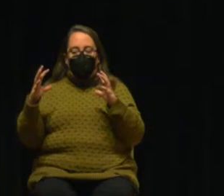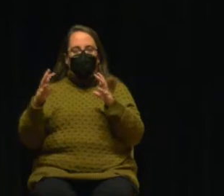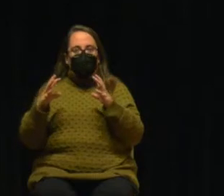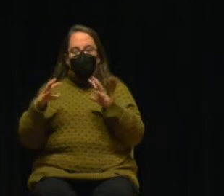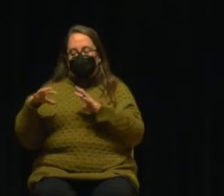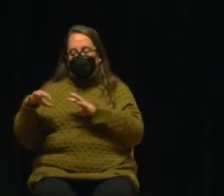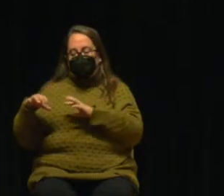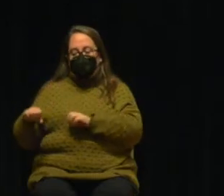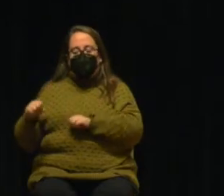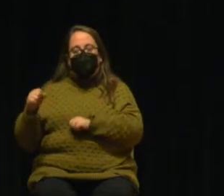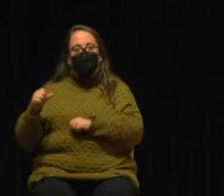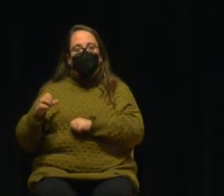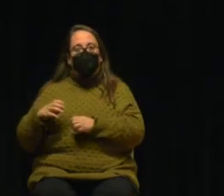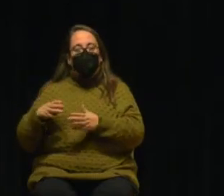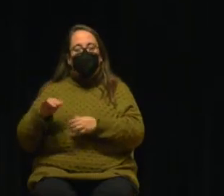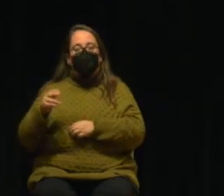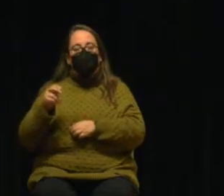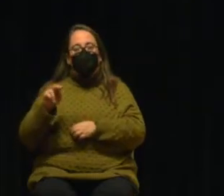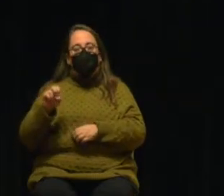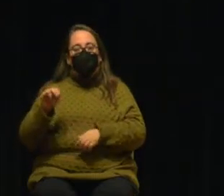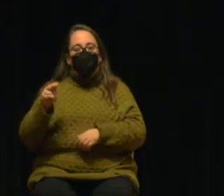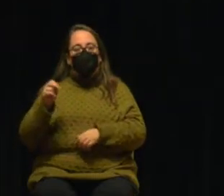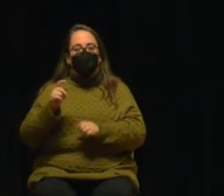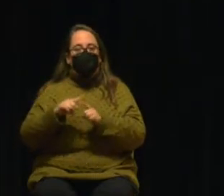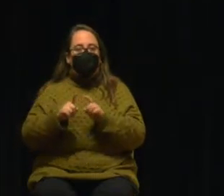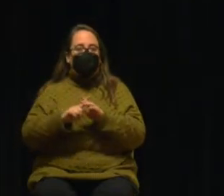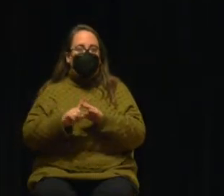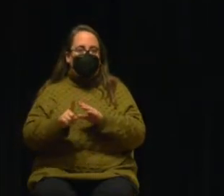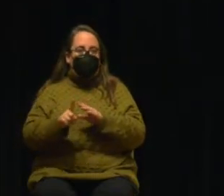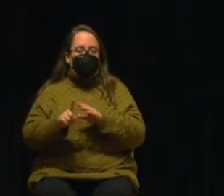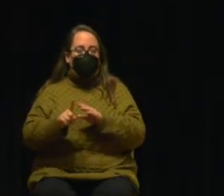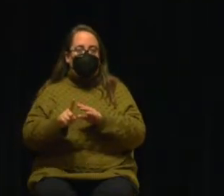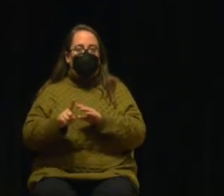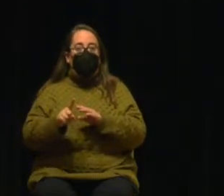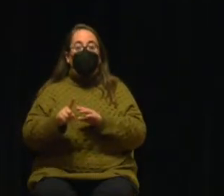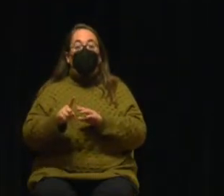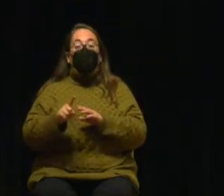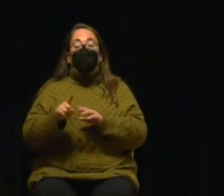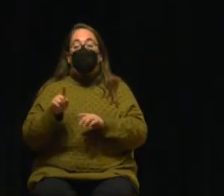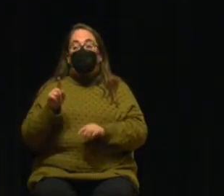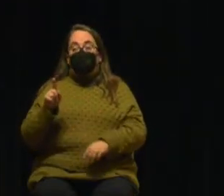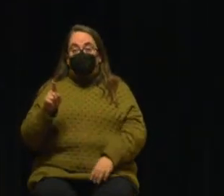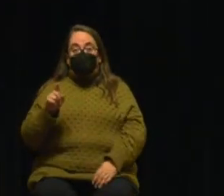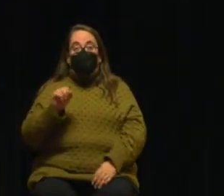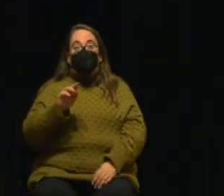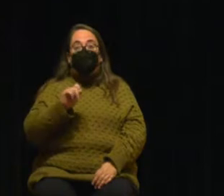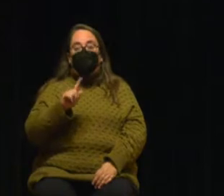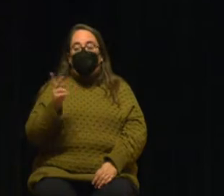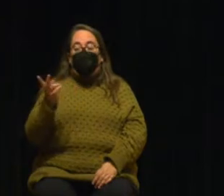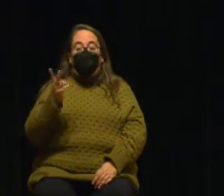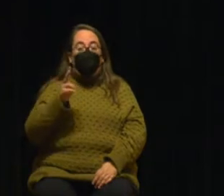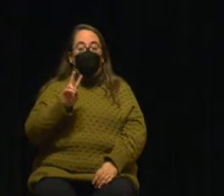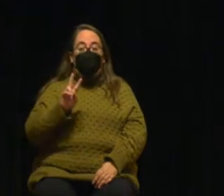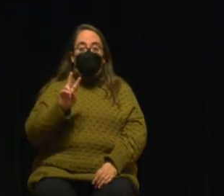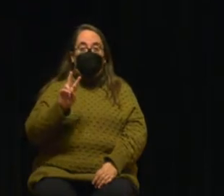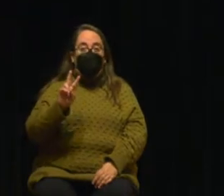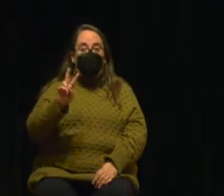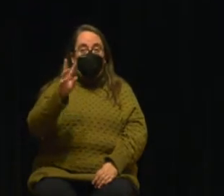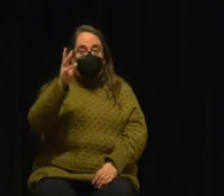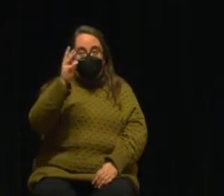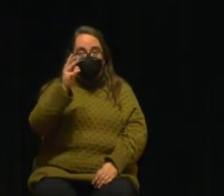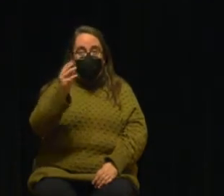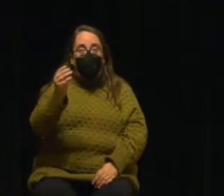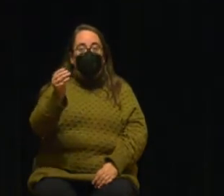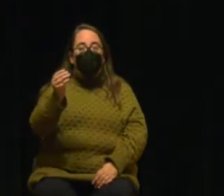man, allowing Jane Johnson to escape. She and Still ran down the stairs off of the dock, and